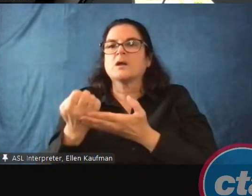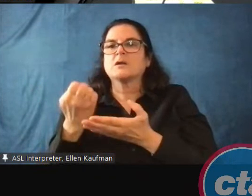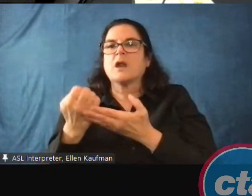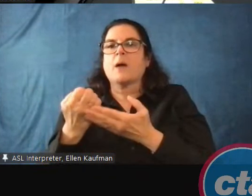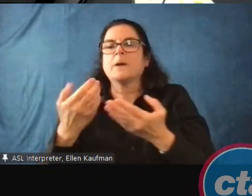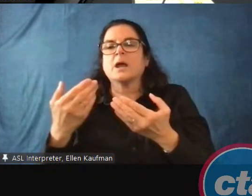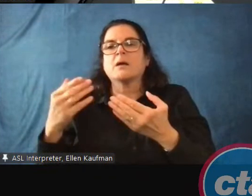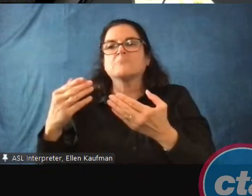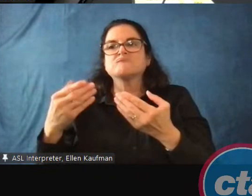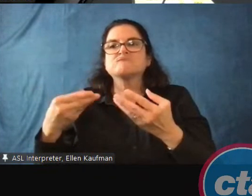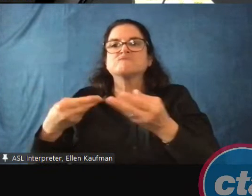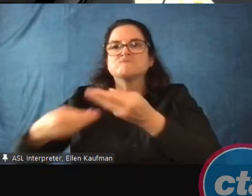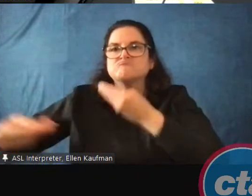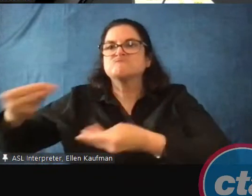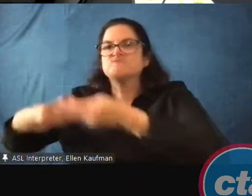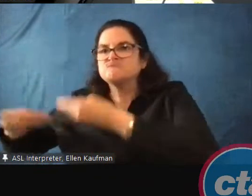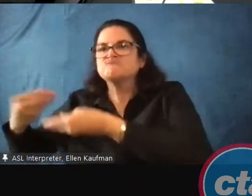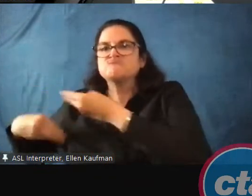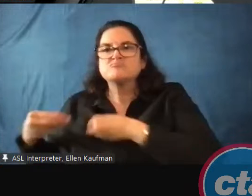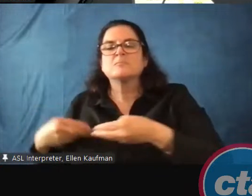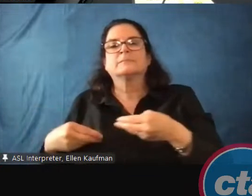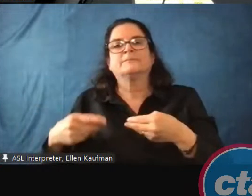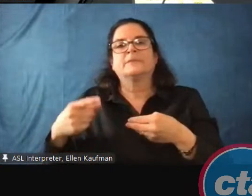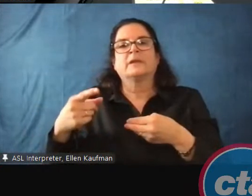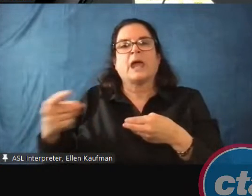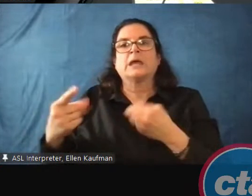the Chicago region.